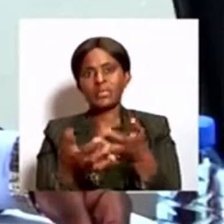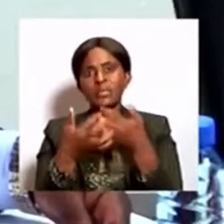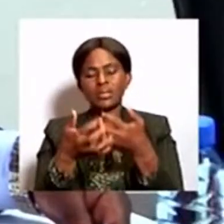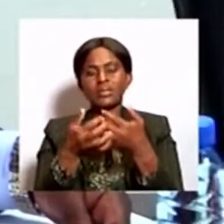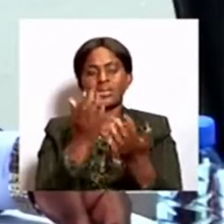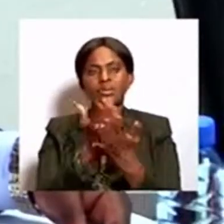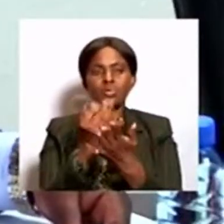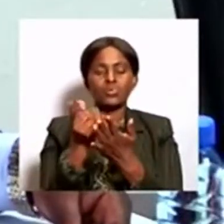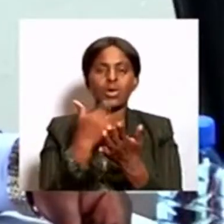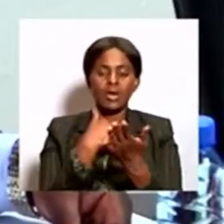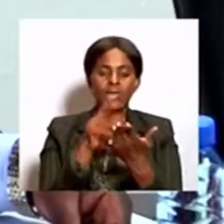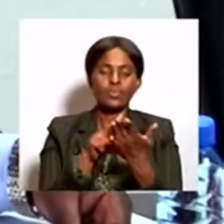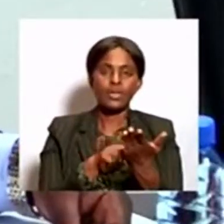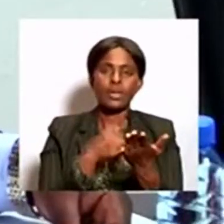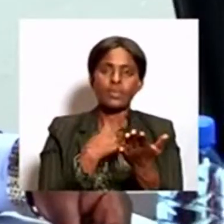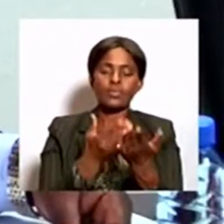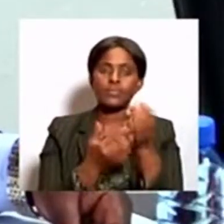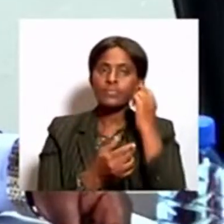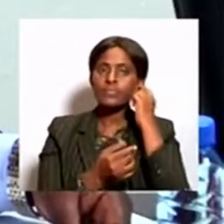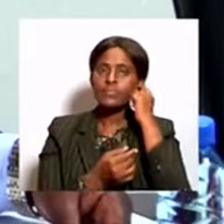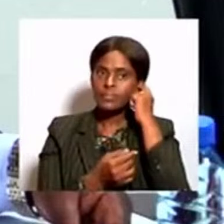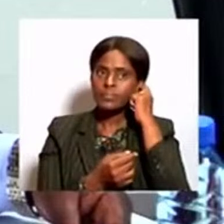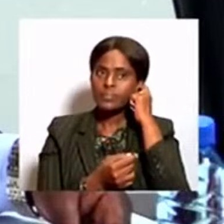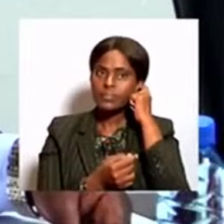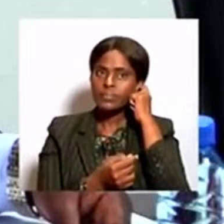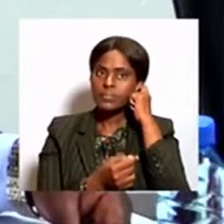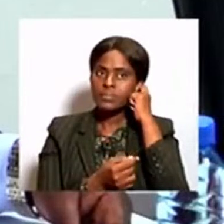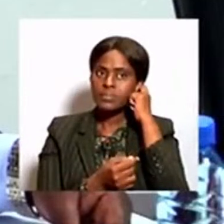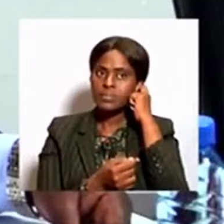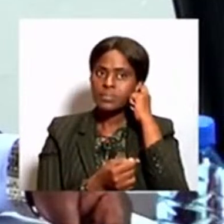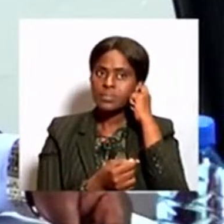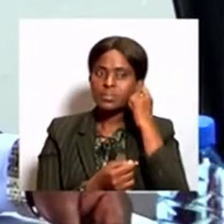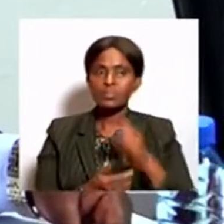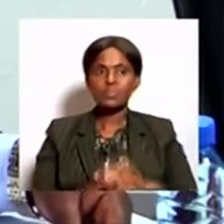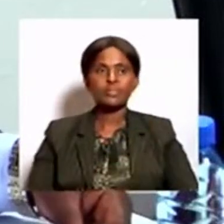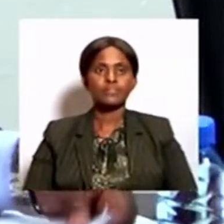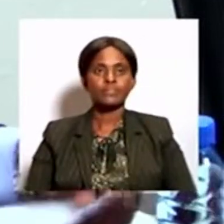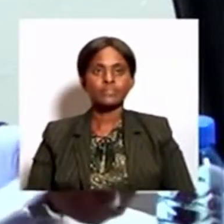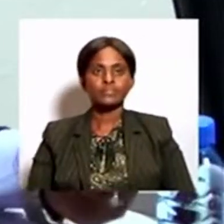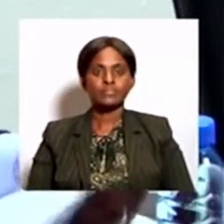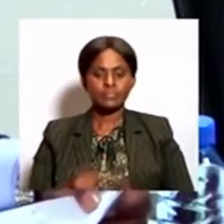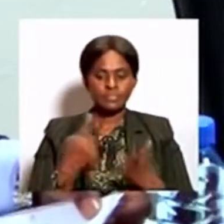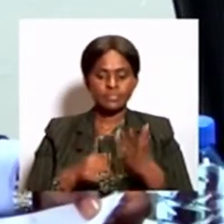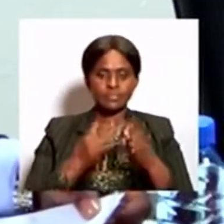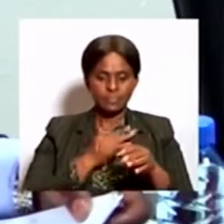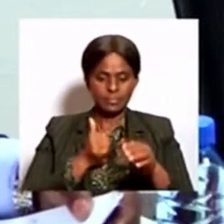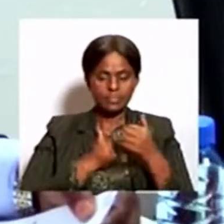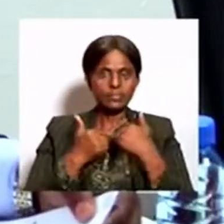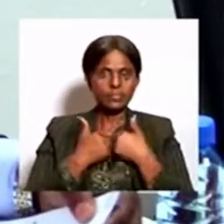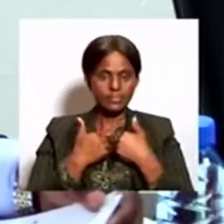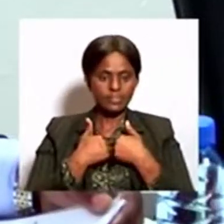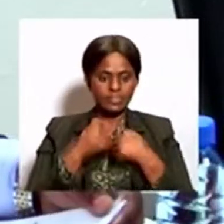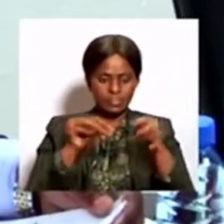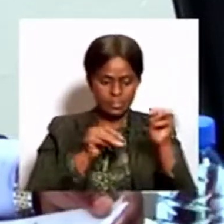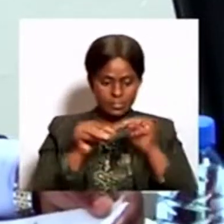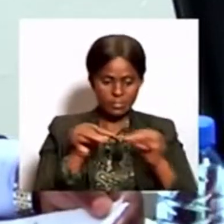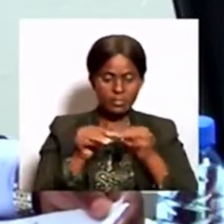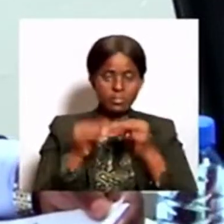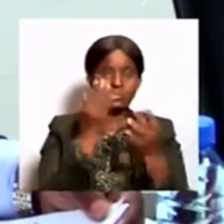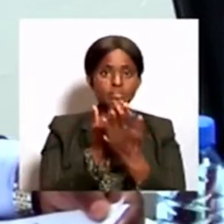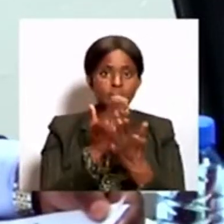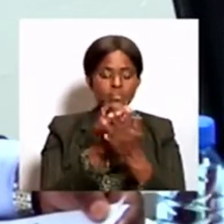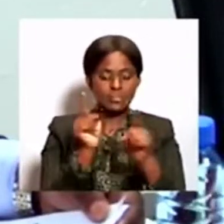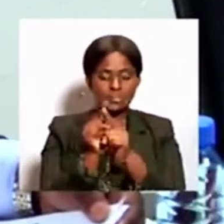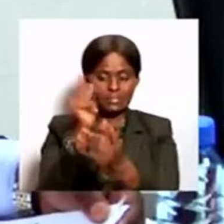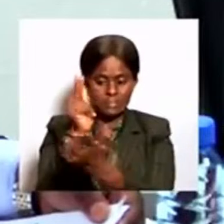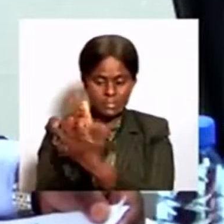recommending? Yes, there's. You have a document for the recommendation. Because what I have is the management recommending to